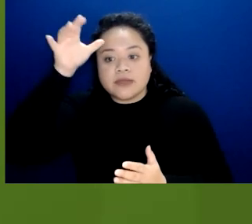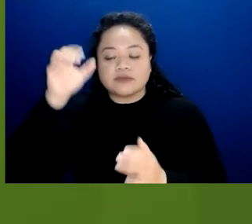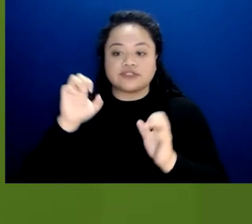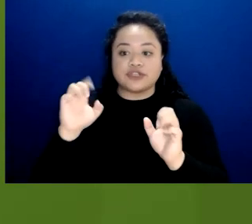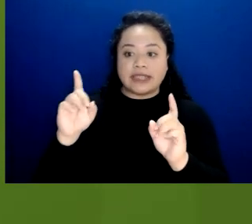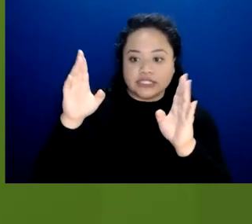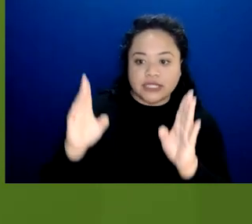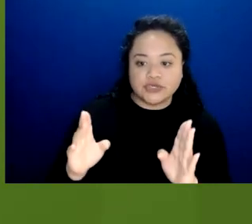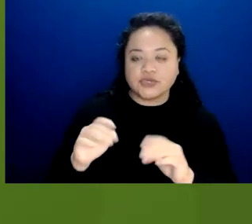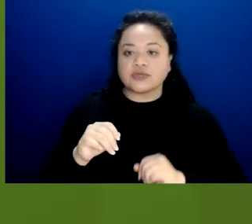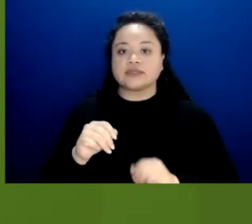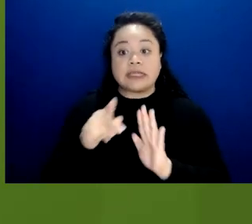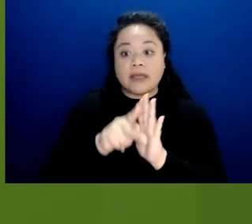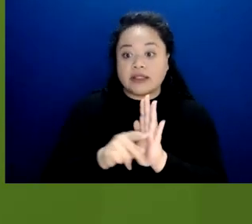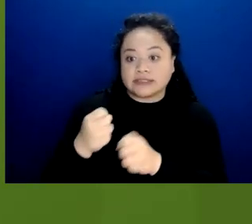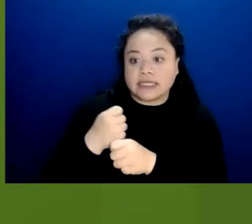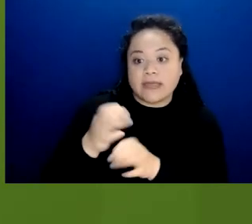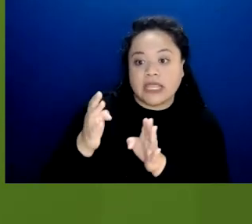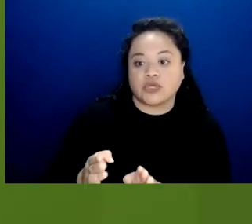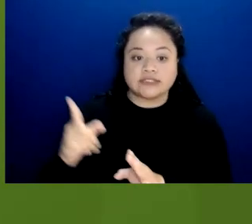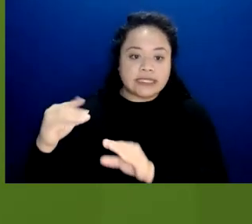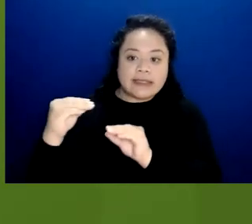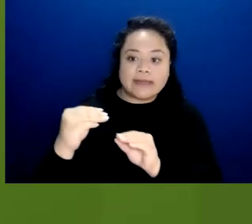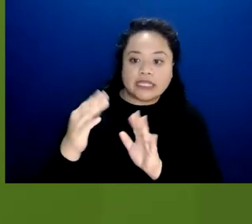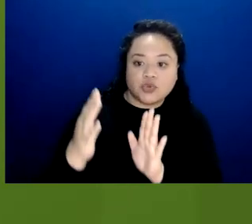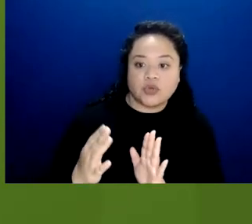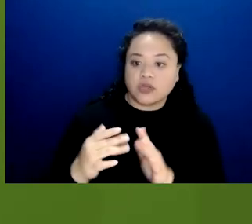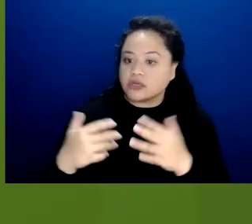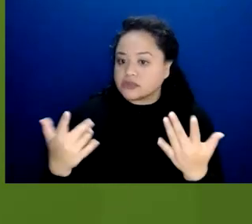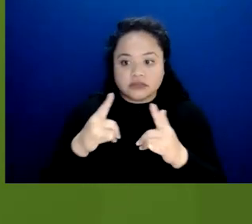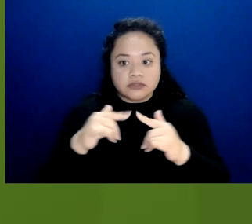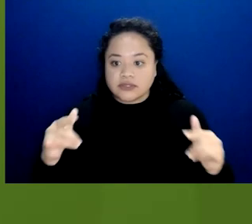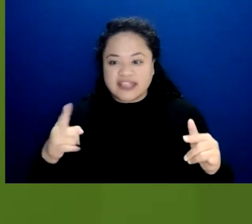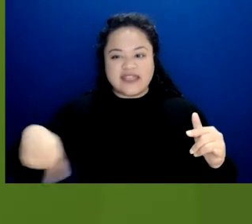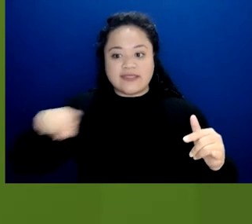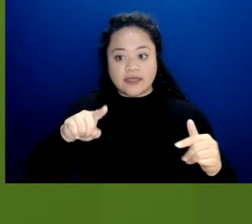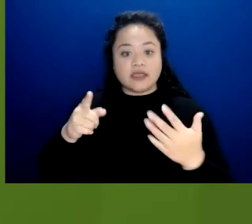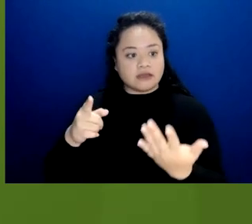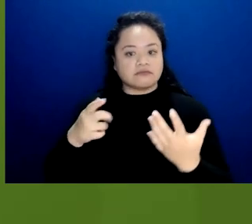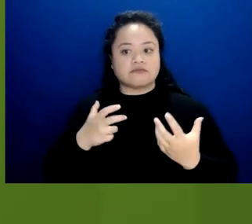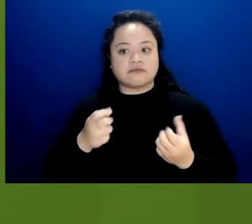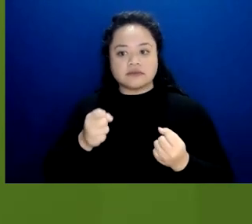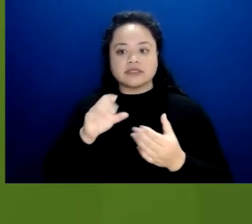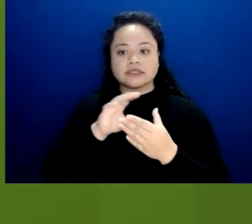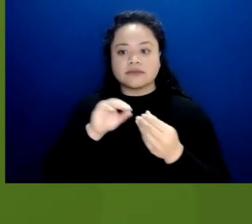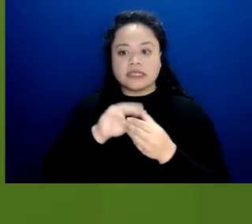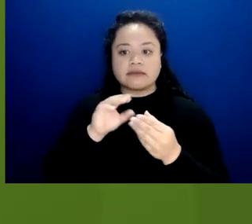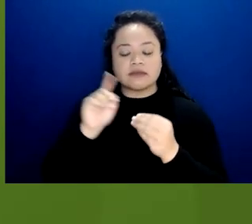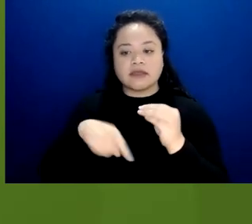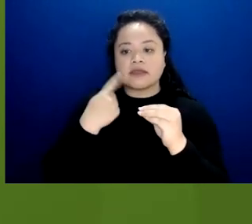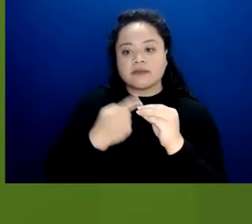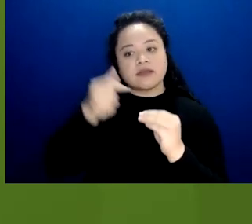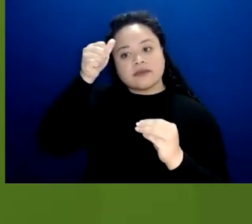have policymakers speak directly to the breadth of who men and boys are. Because